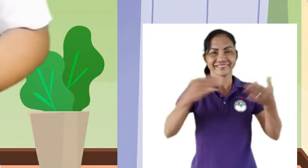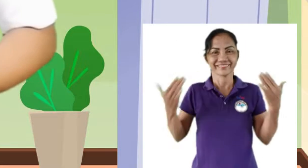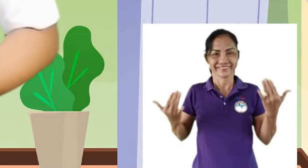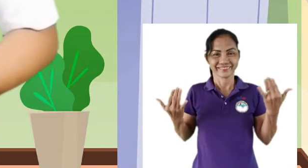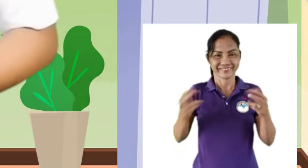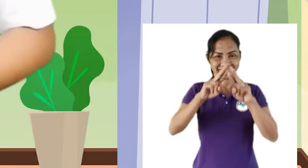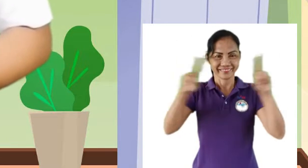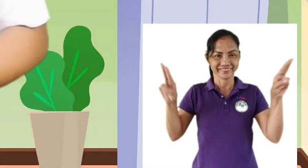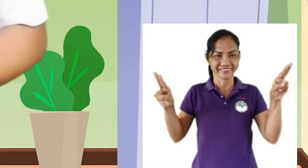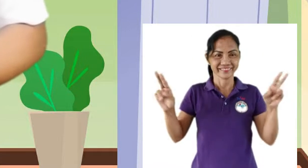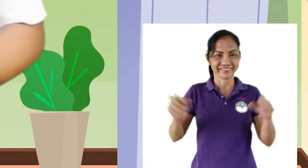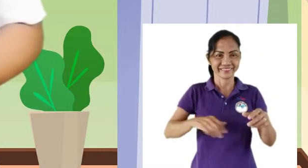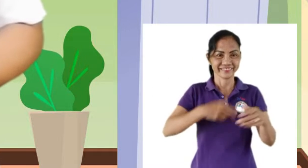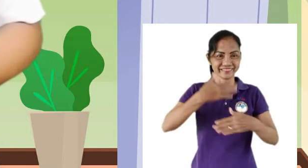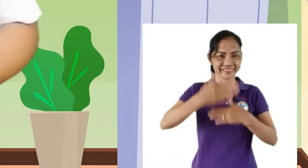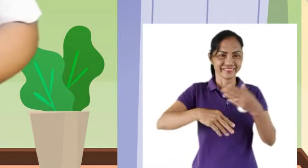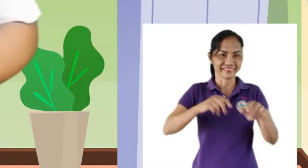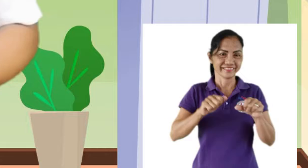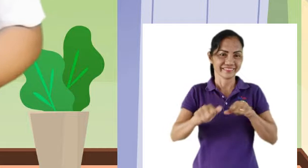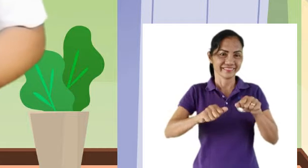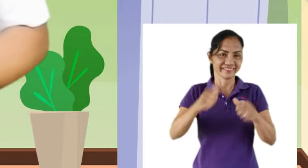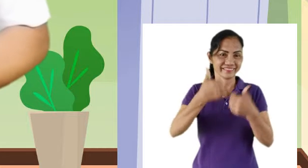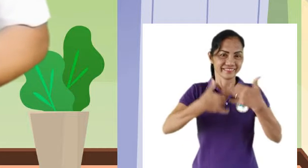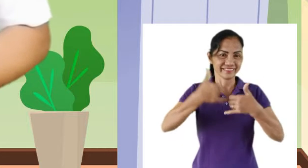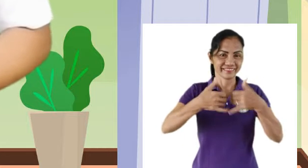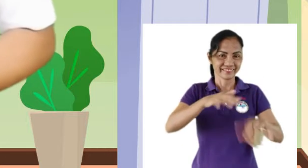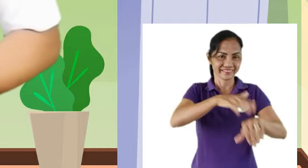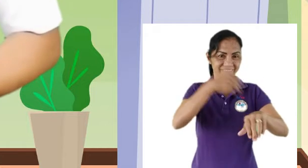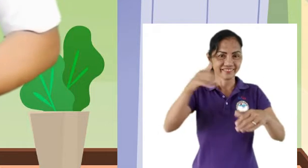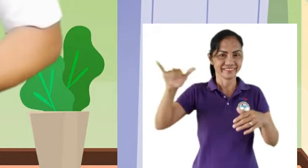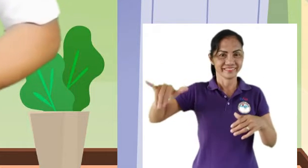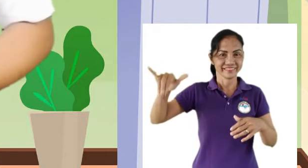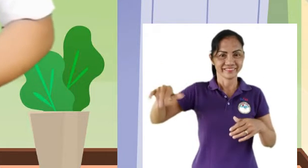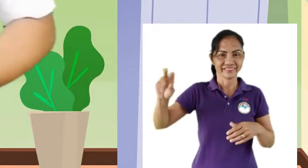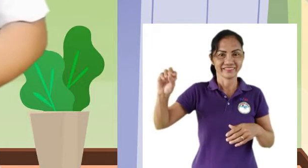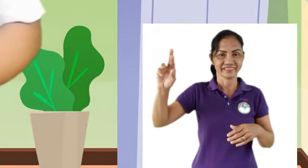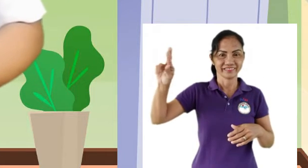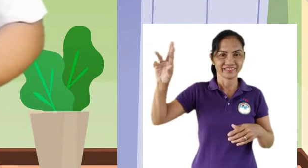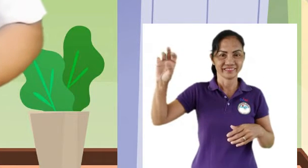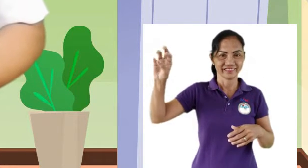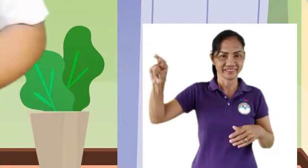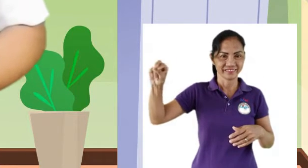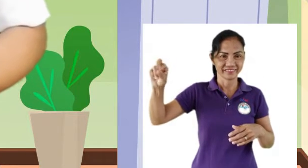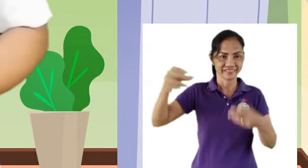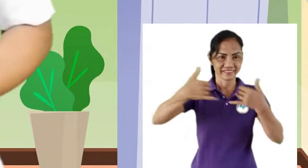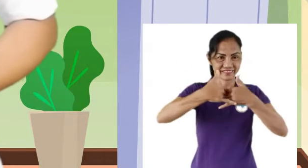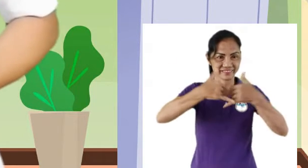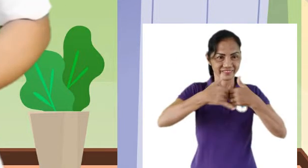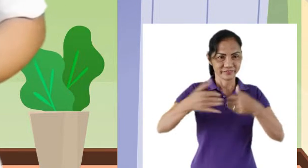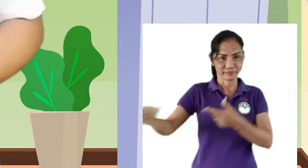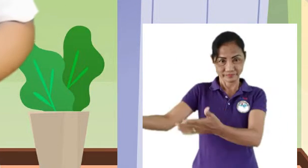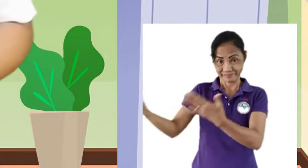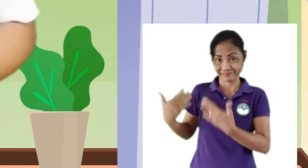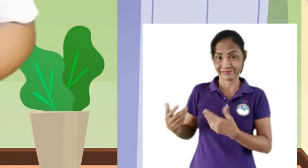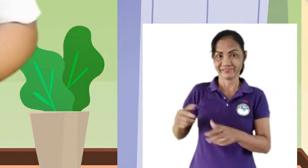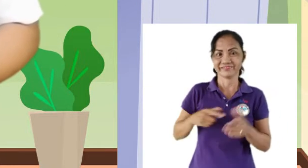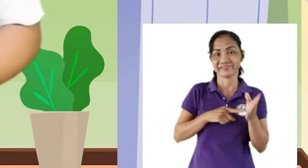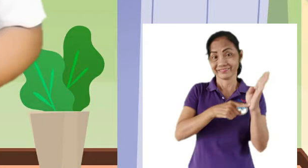Congratulations! Now you are ready for our activity which we call Yes or No game. Let's get